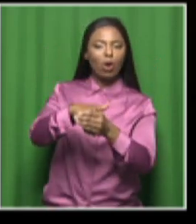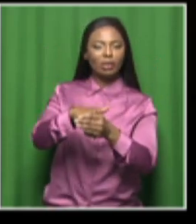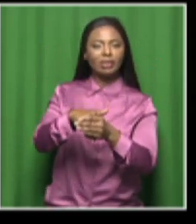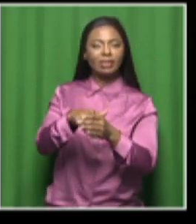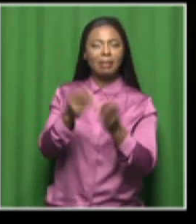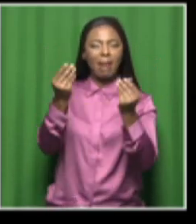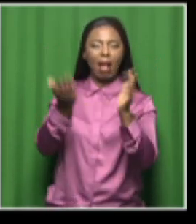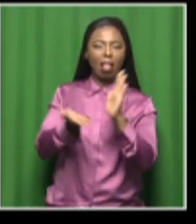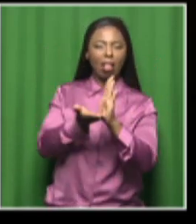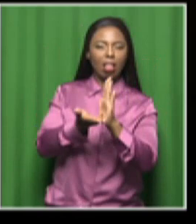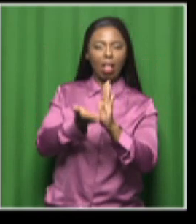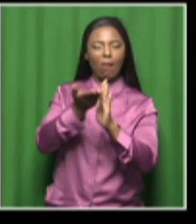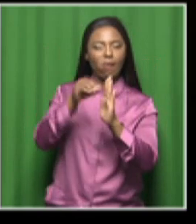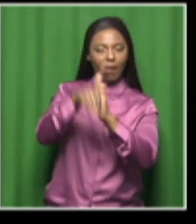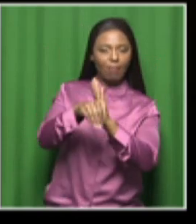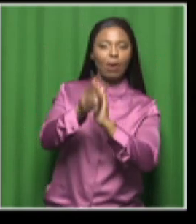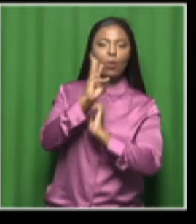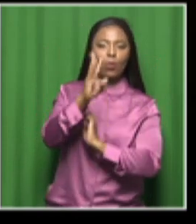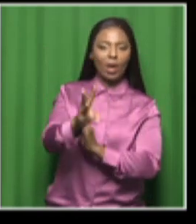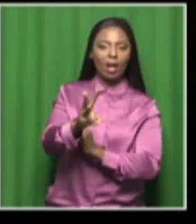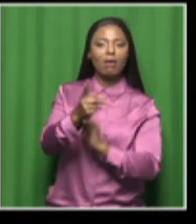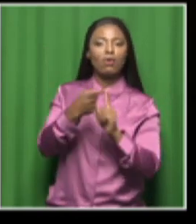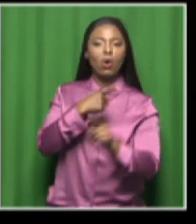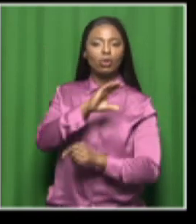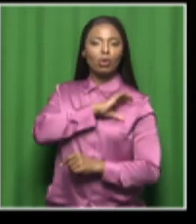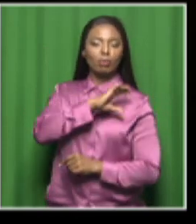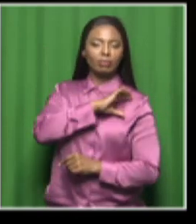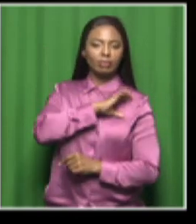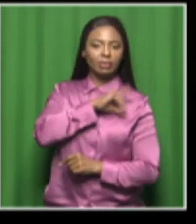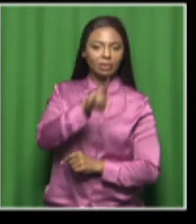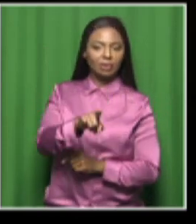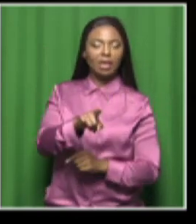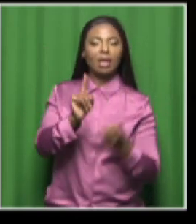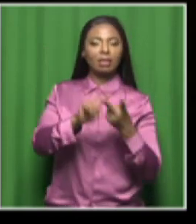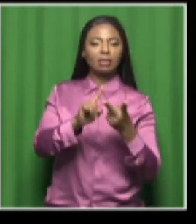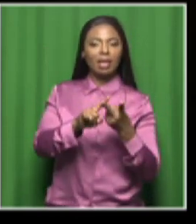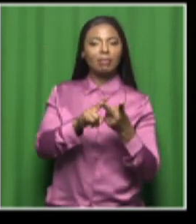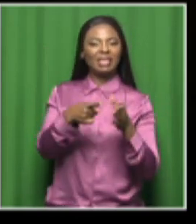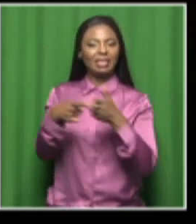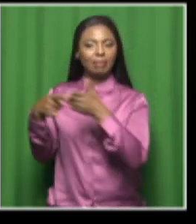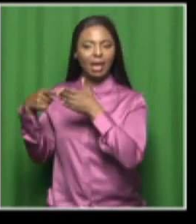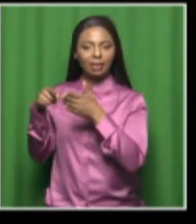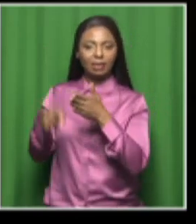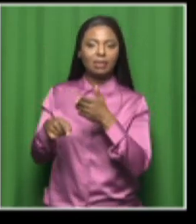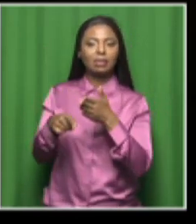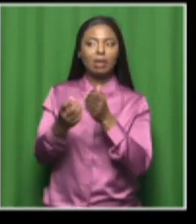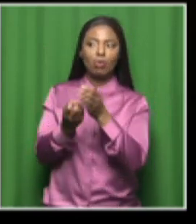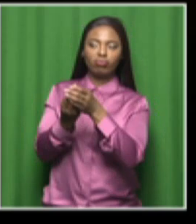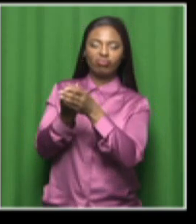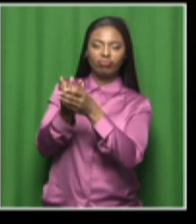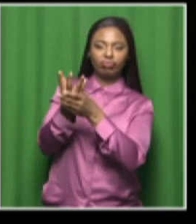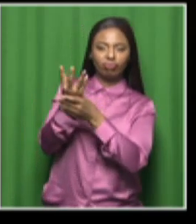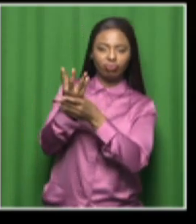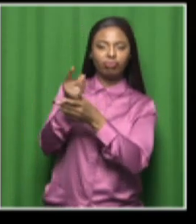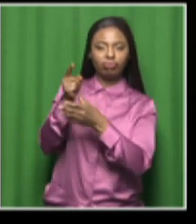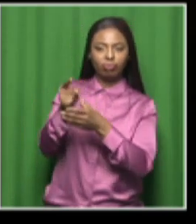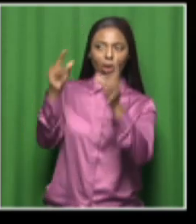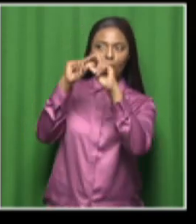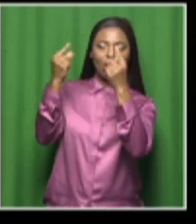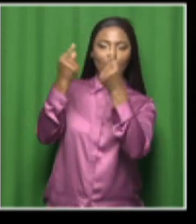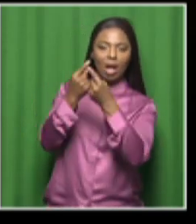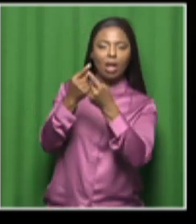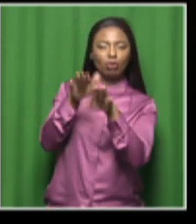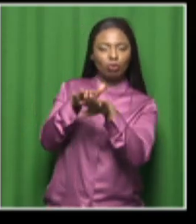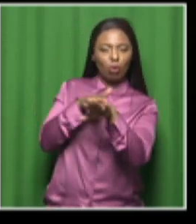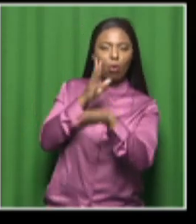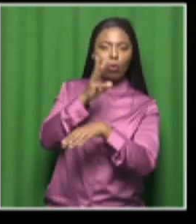prices will decline as domestic demand weakens and global inflation subsides and world growth slows. That's one of the views from